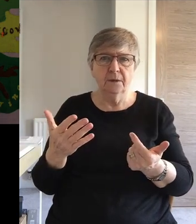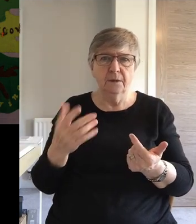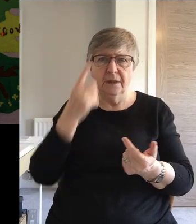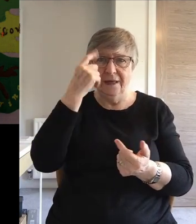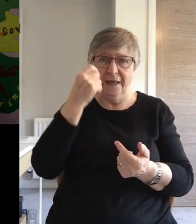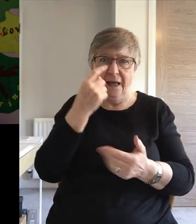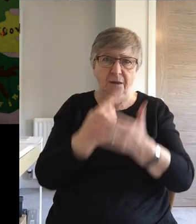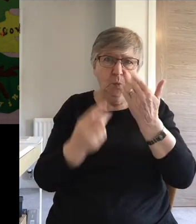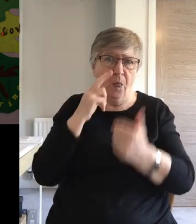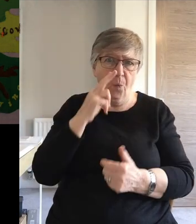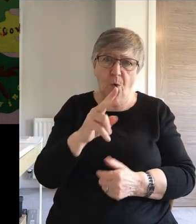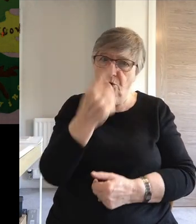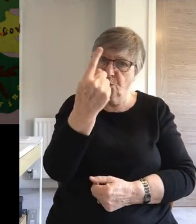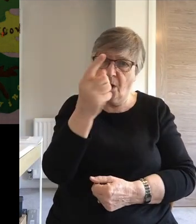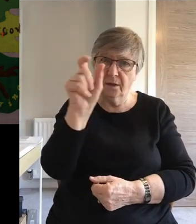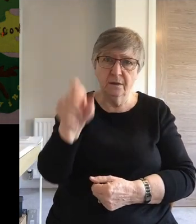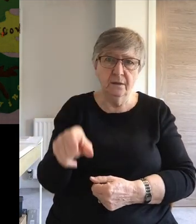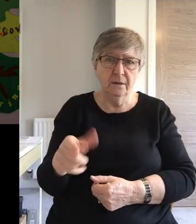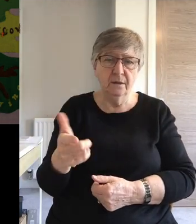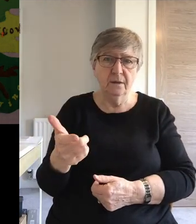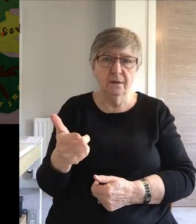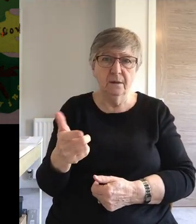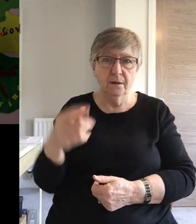up because we can only watch one.